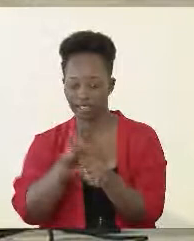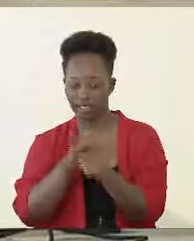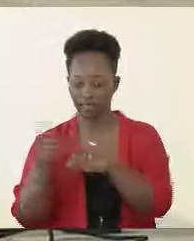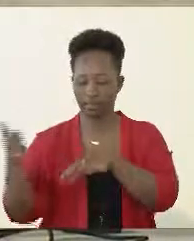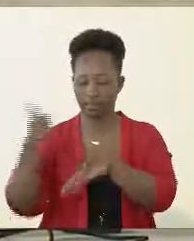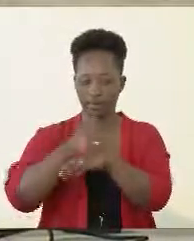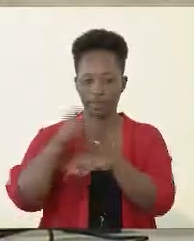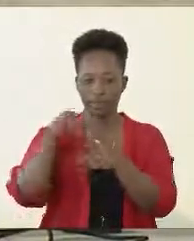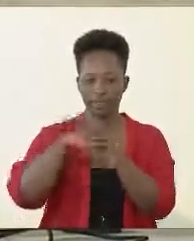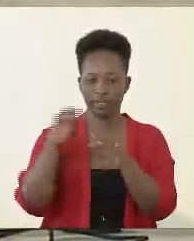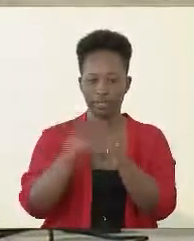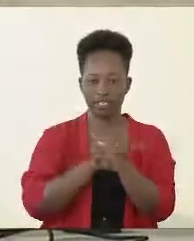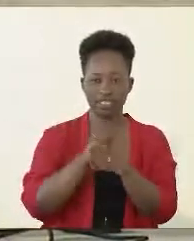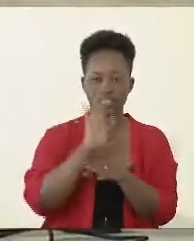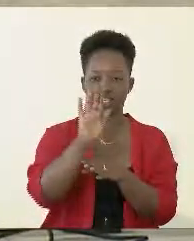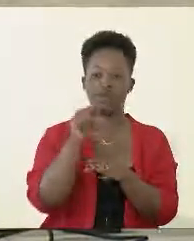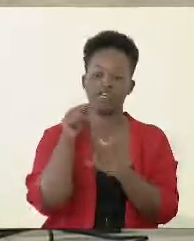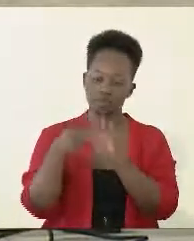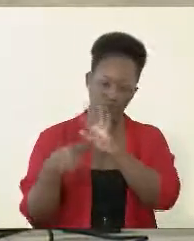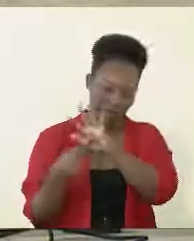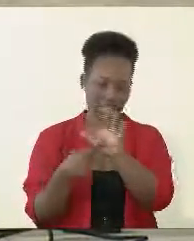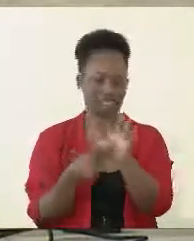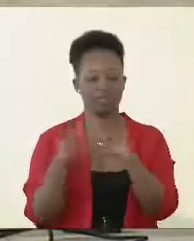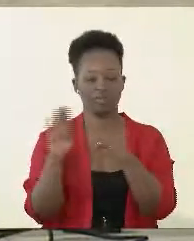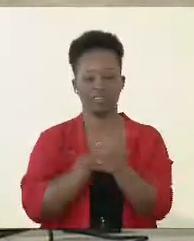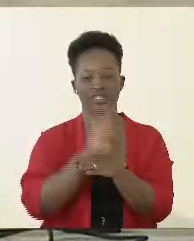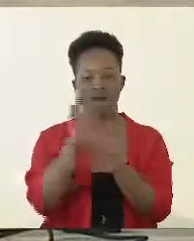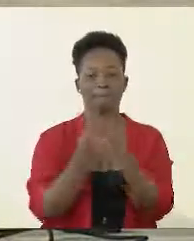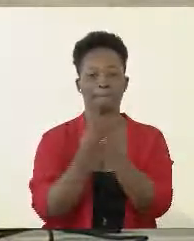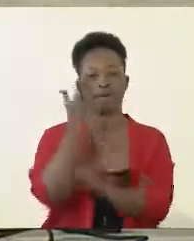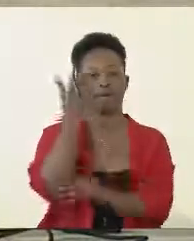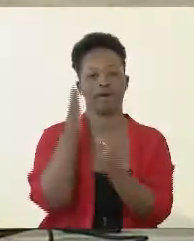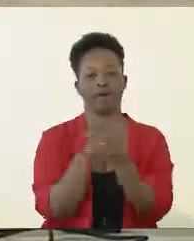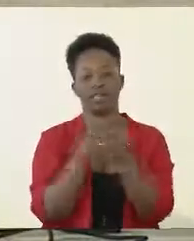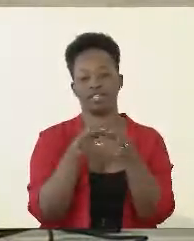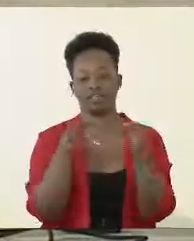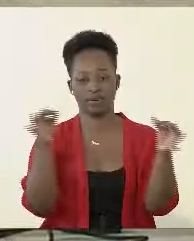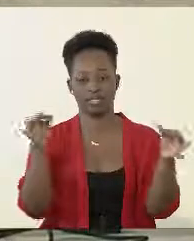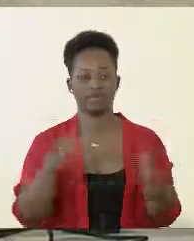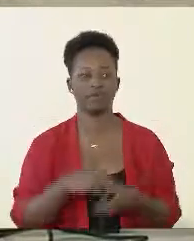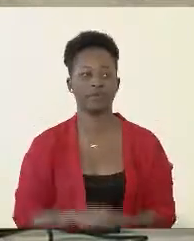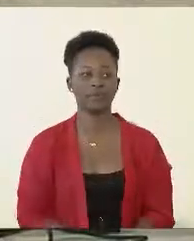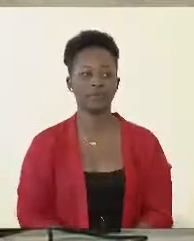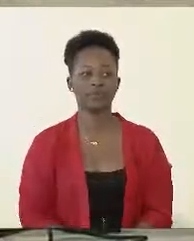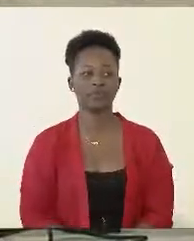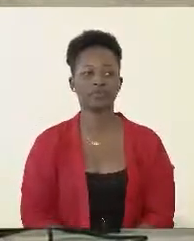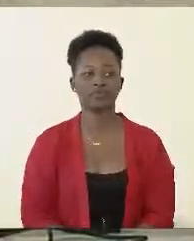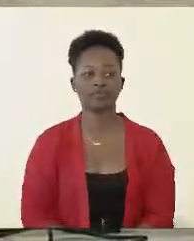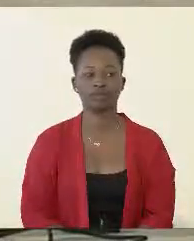your supermarket, that will indicate that it is somewhere growing and expanding. Increase in the